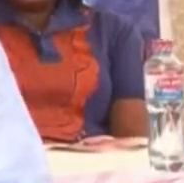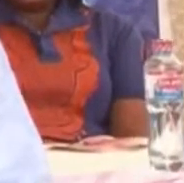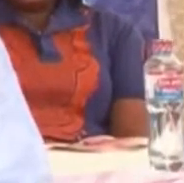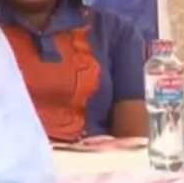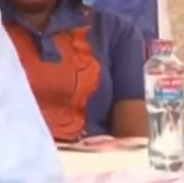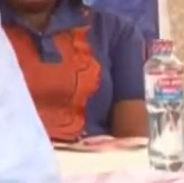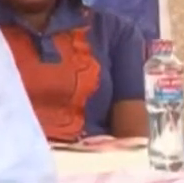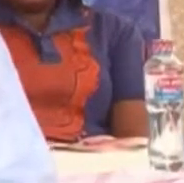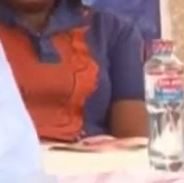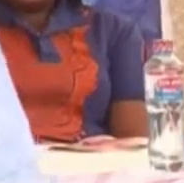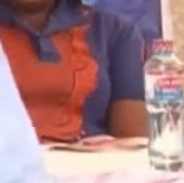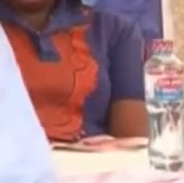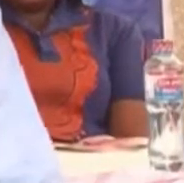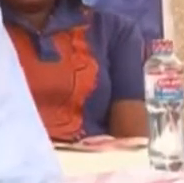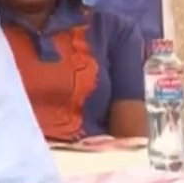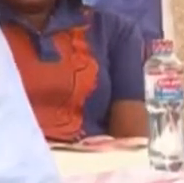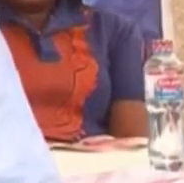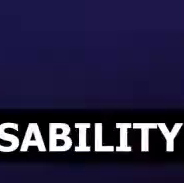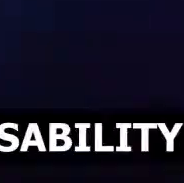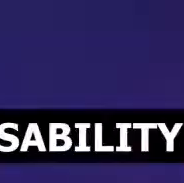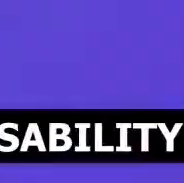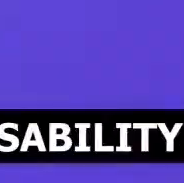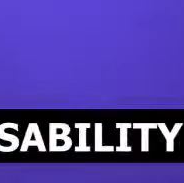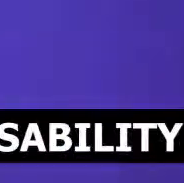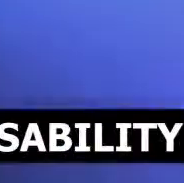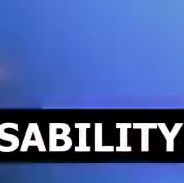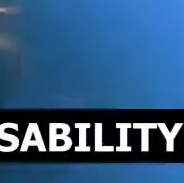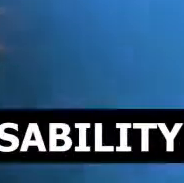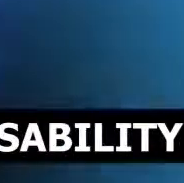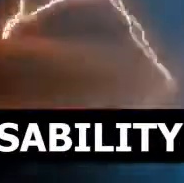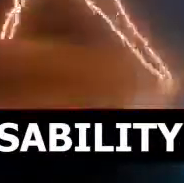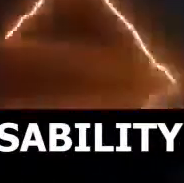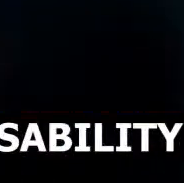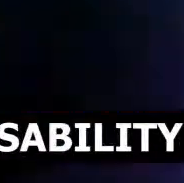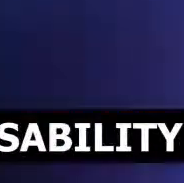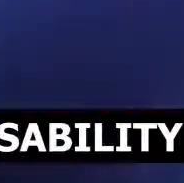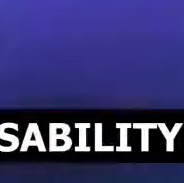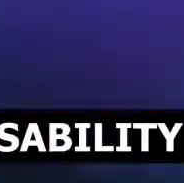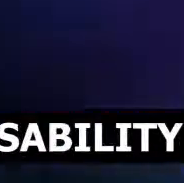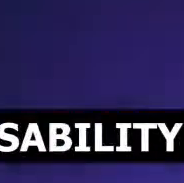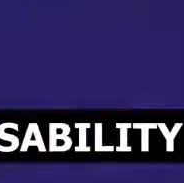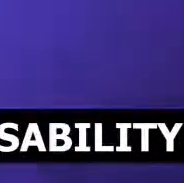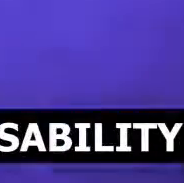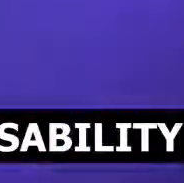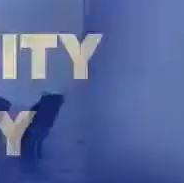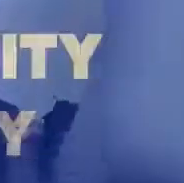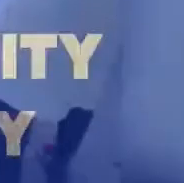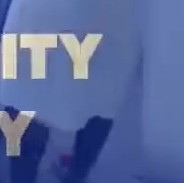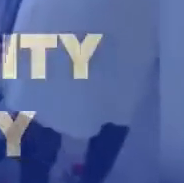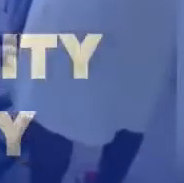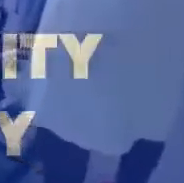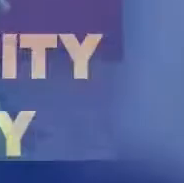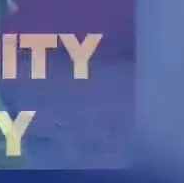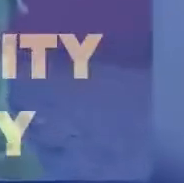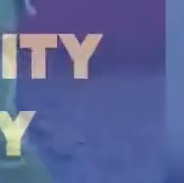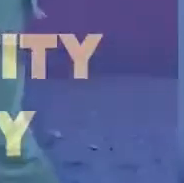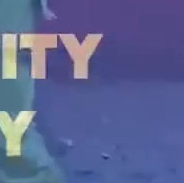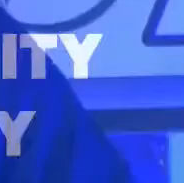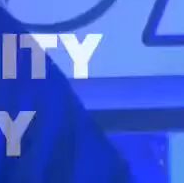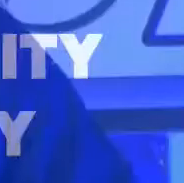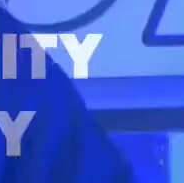done. You know, action speaks louder than words. H4P, celebrating 10 years of bringing dignity to